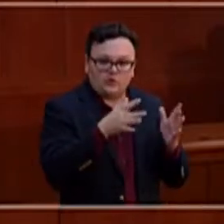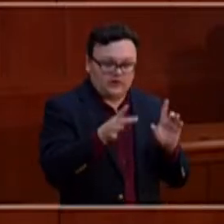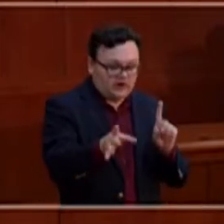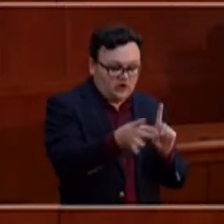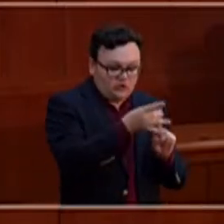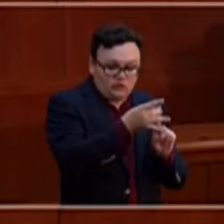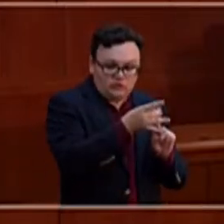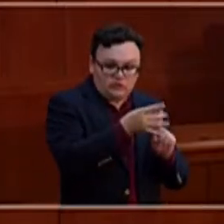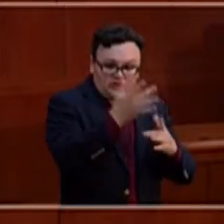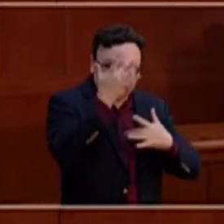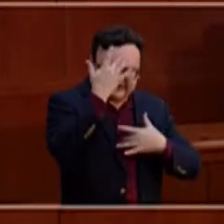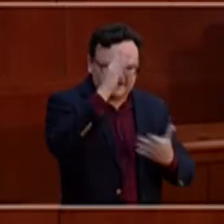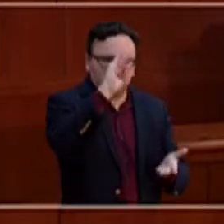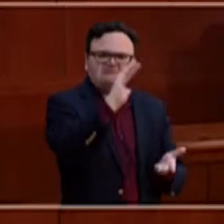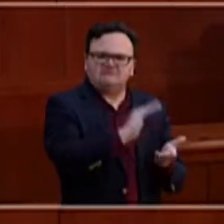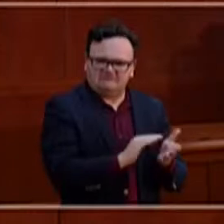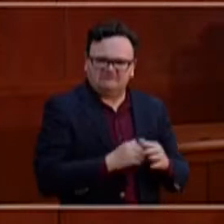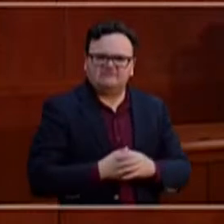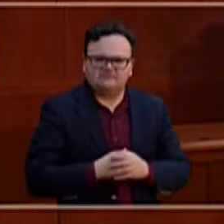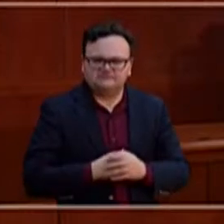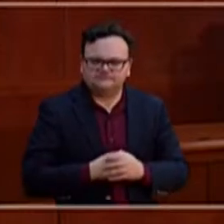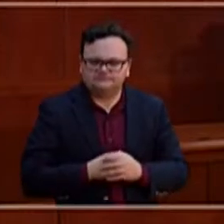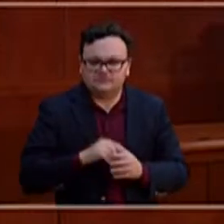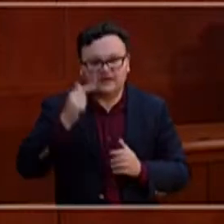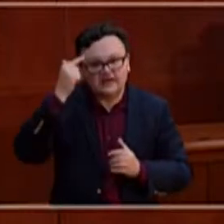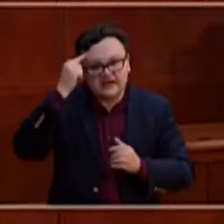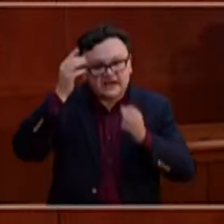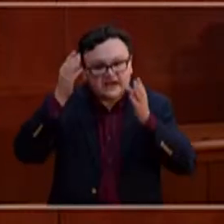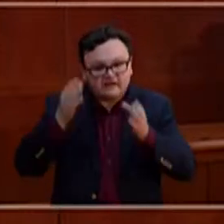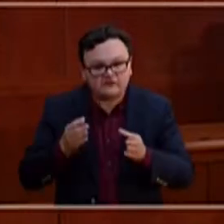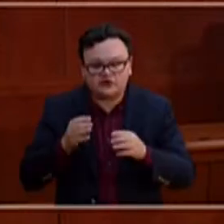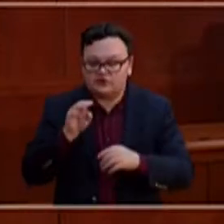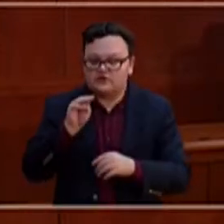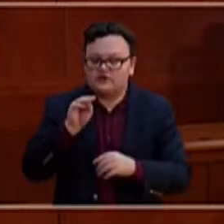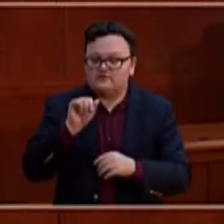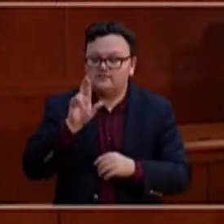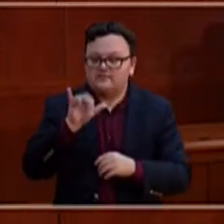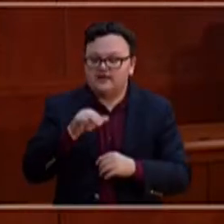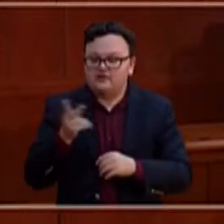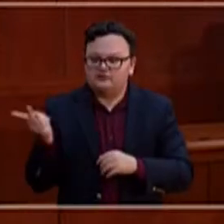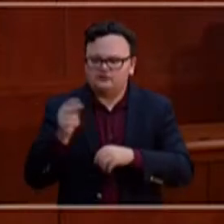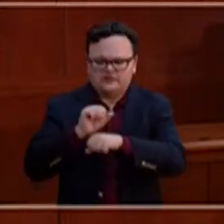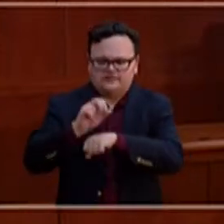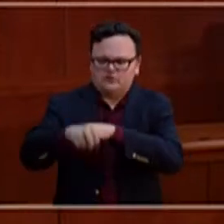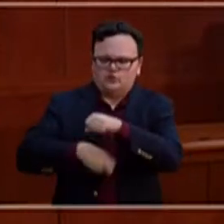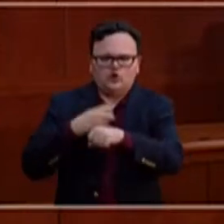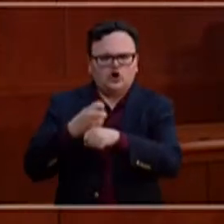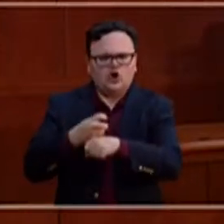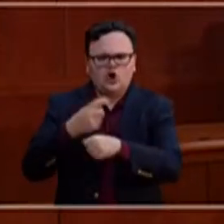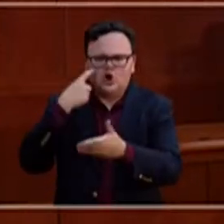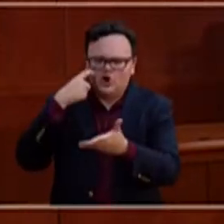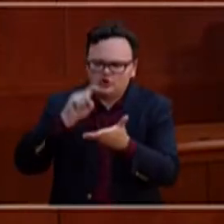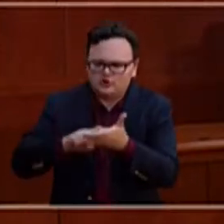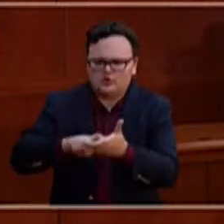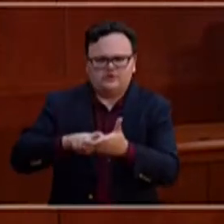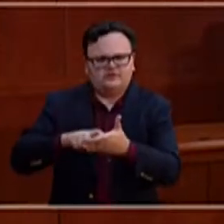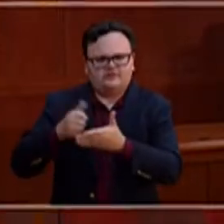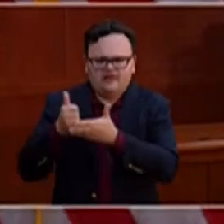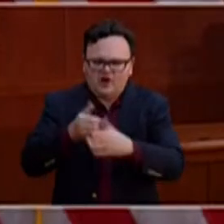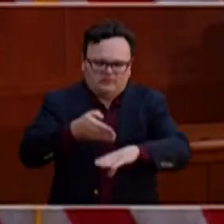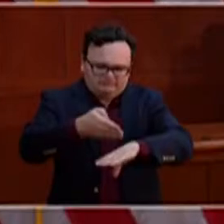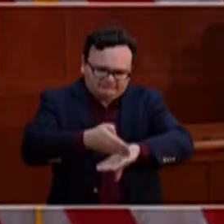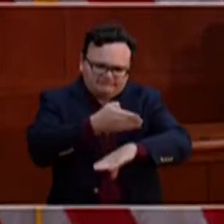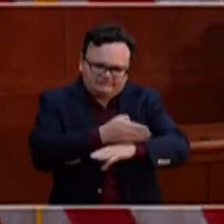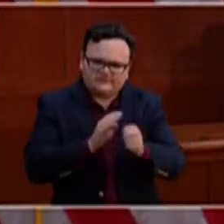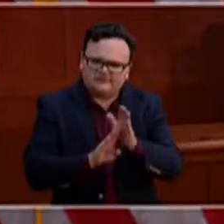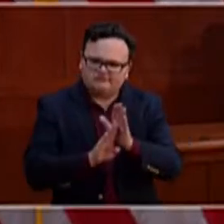this pandemic began, they are making successful gains. And we just can't thank you enough, Governor. Well, thank you. Appreciate